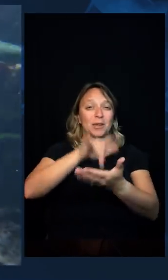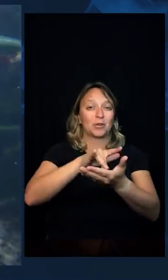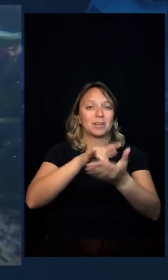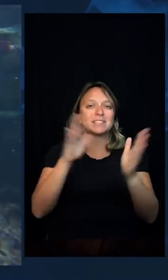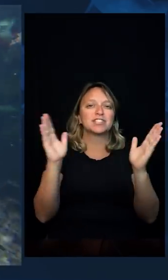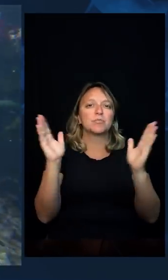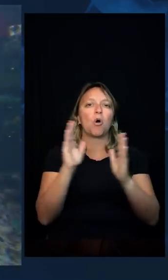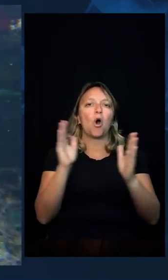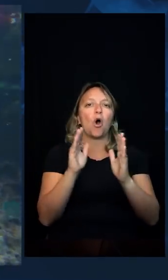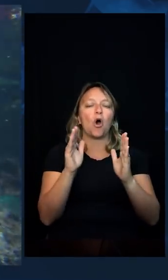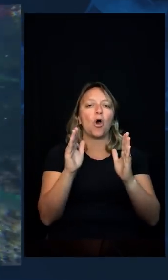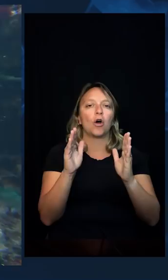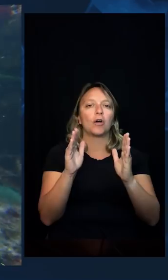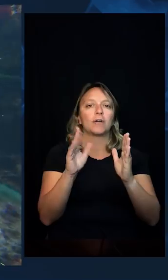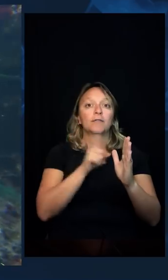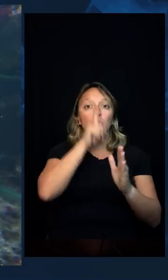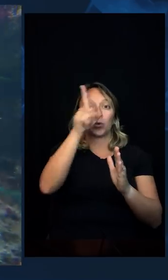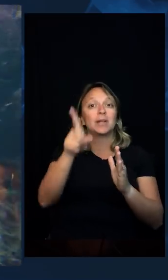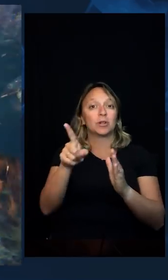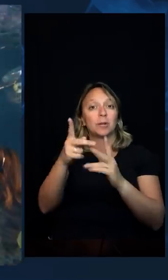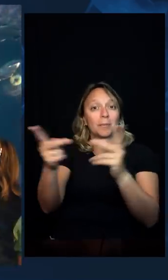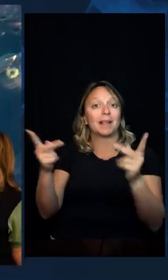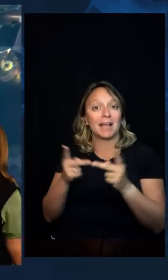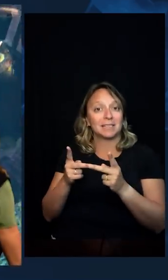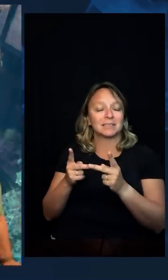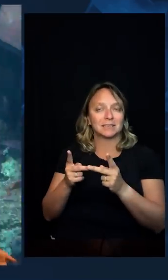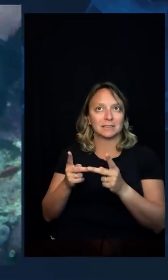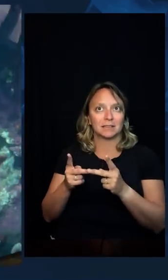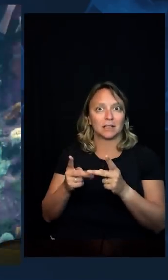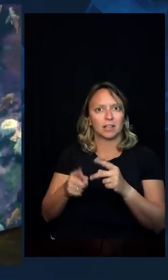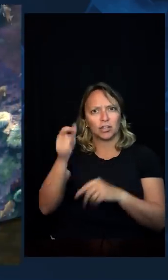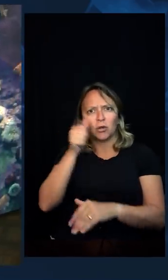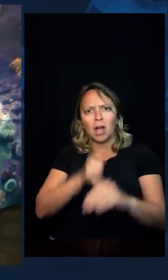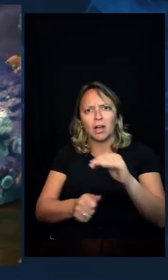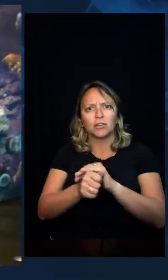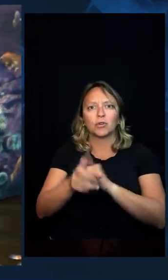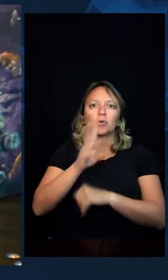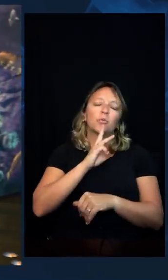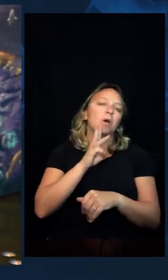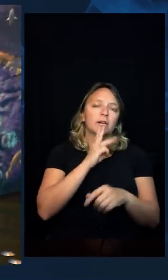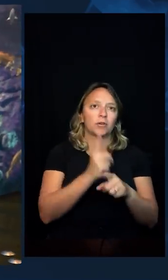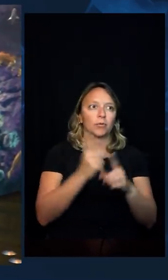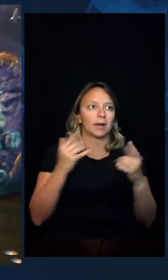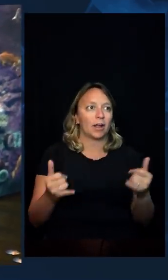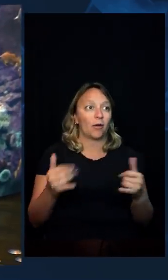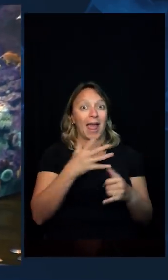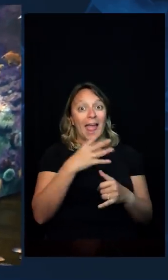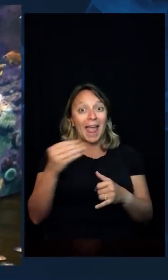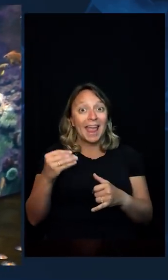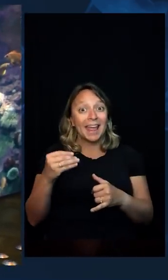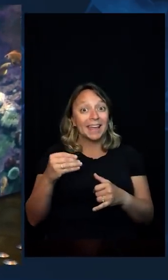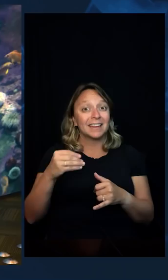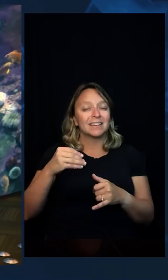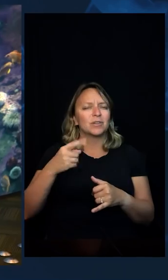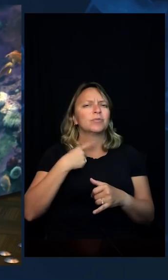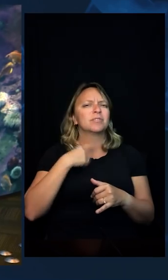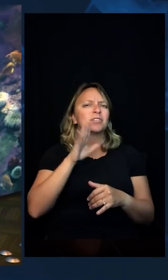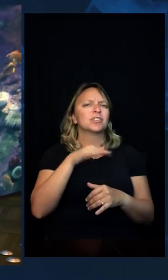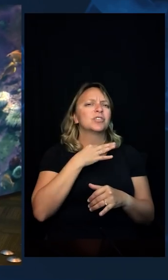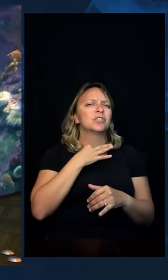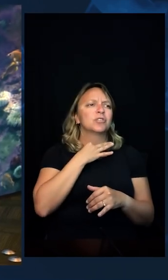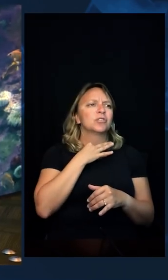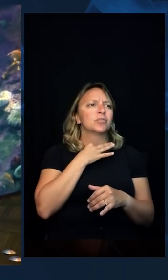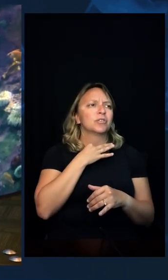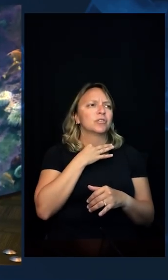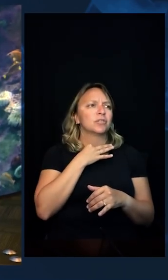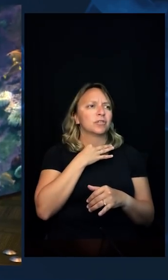version of that real place. You're underwater right now, and we're curious maybe about if